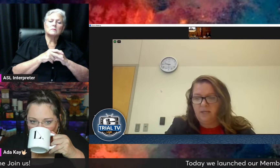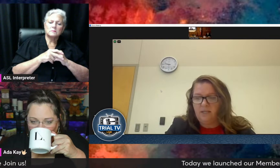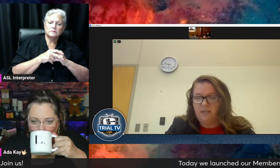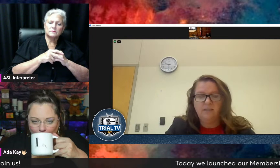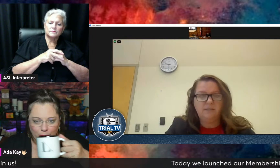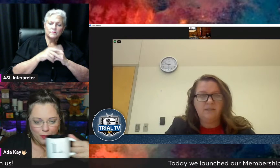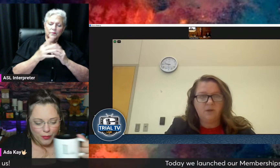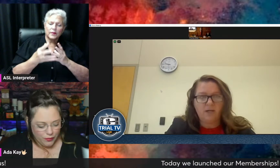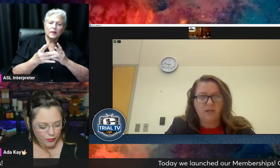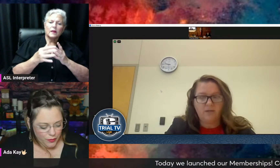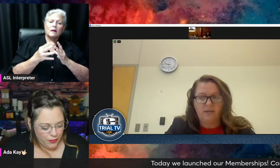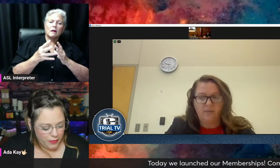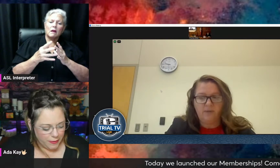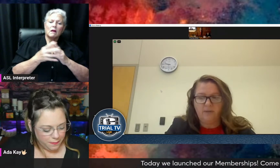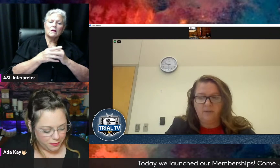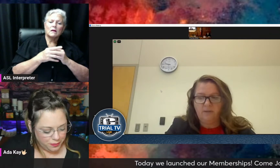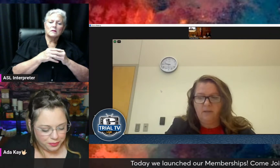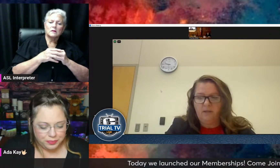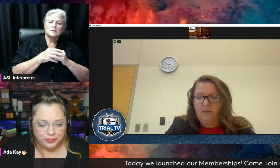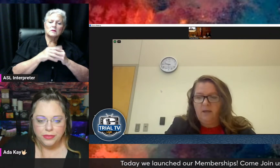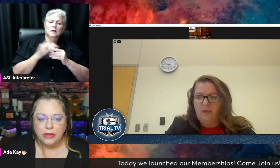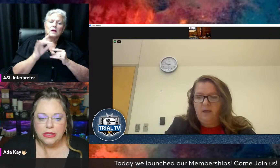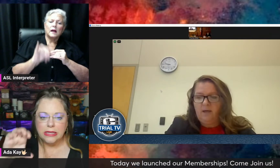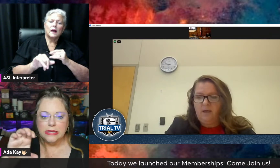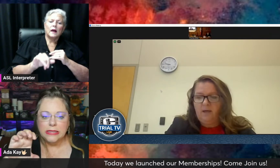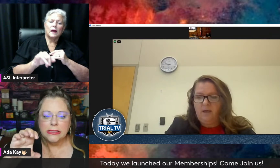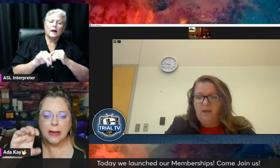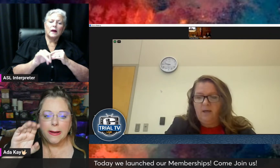delta 9 tetrahydrocannabinol,